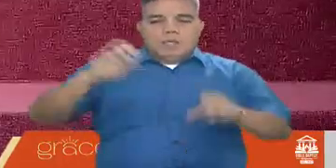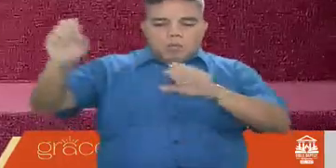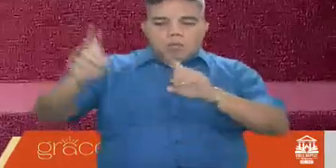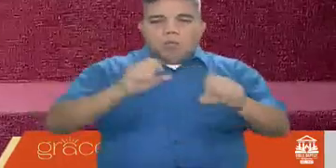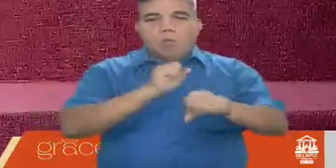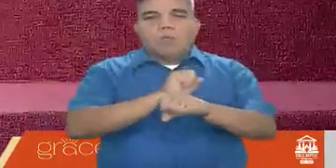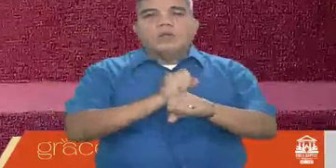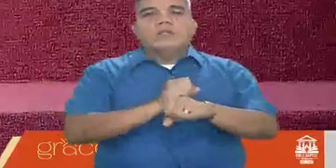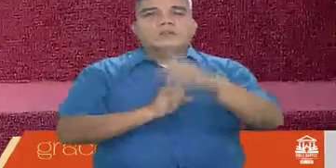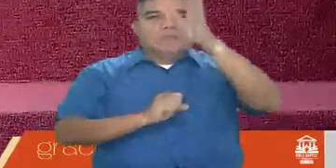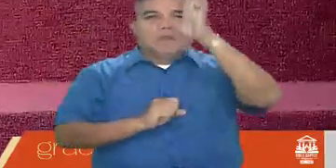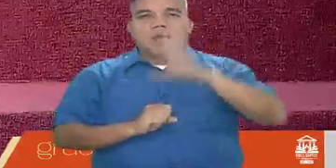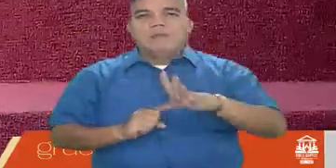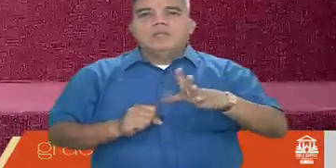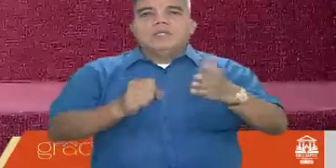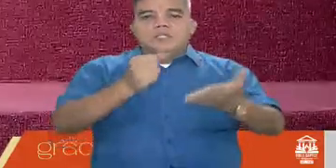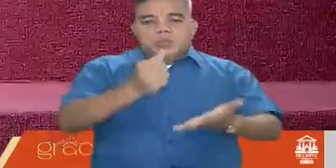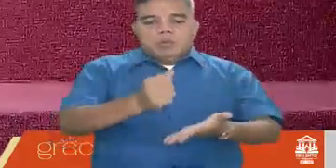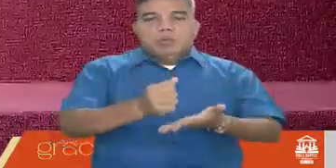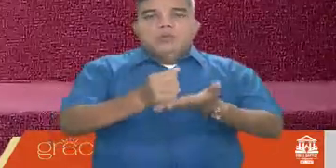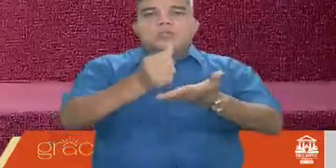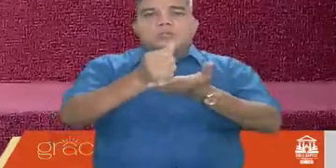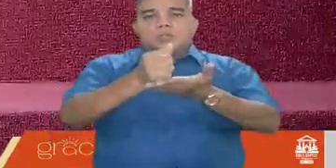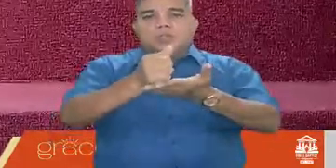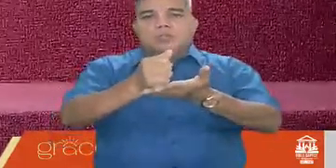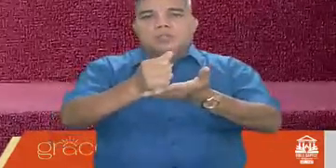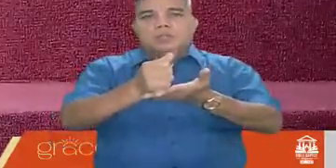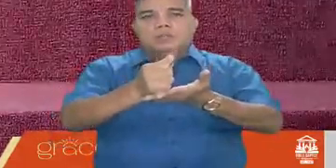find solutions. Okay?